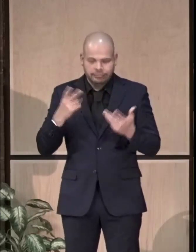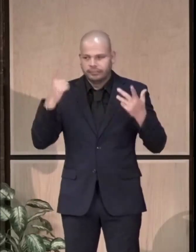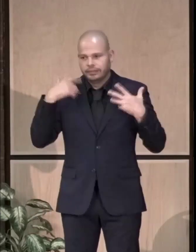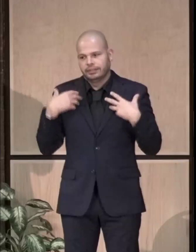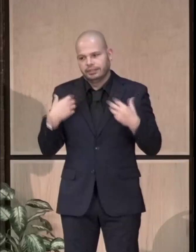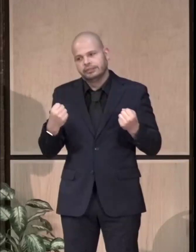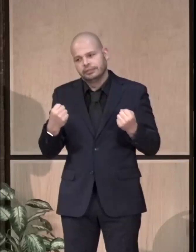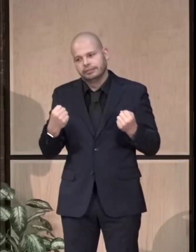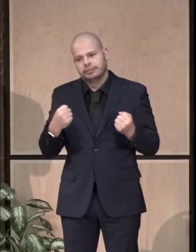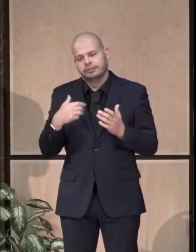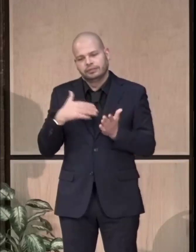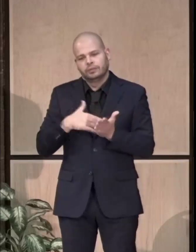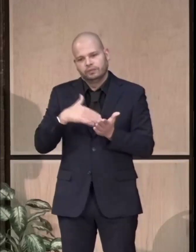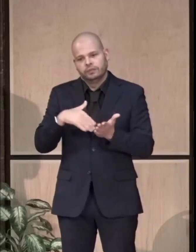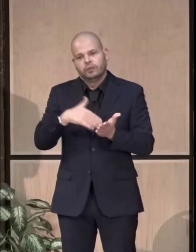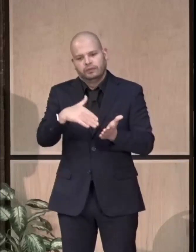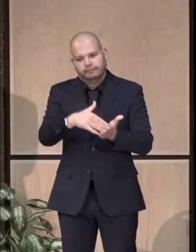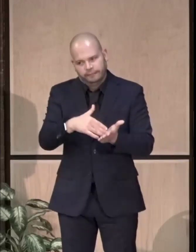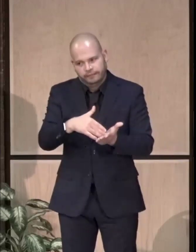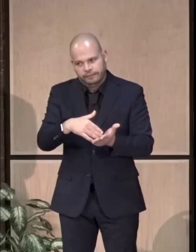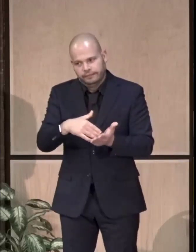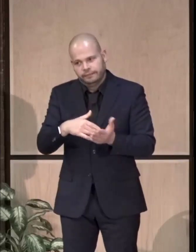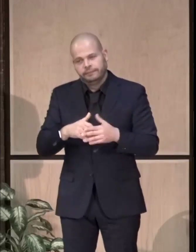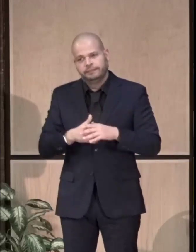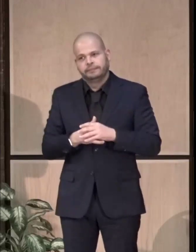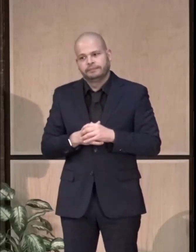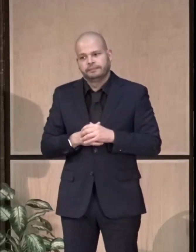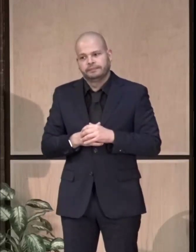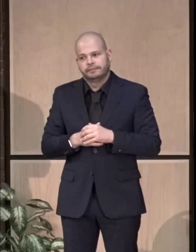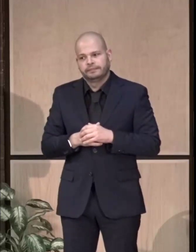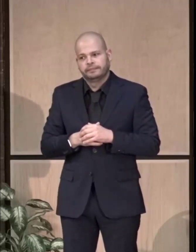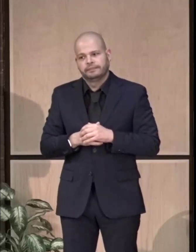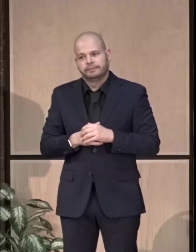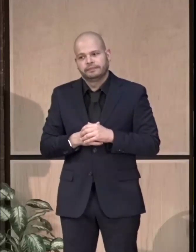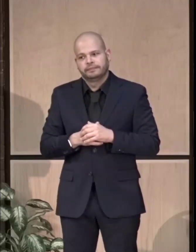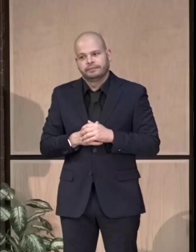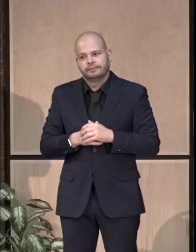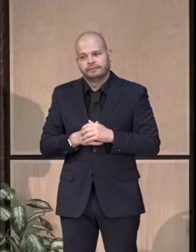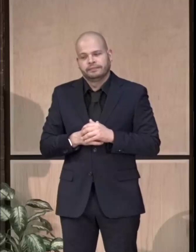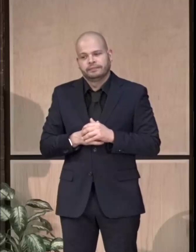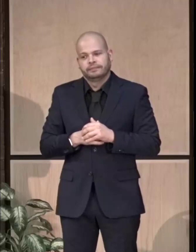is that you, and it's stated later on that you can lead a horse to water, but